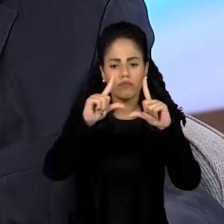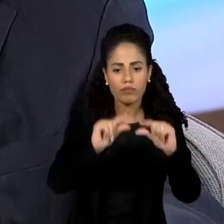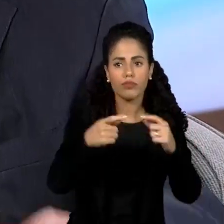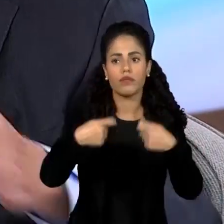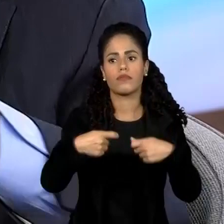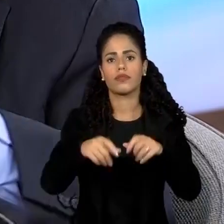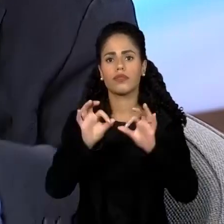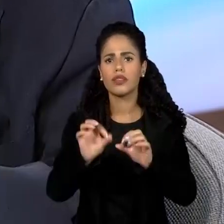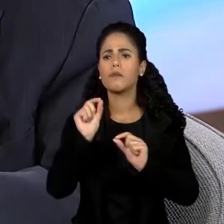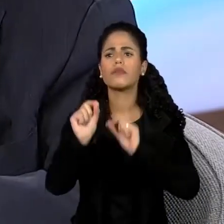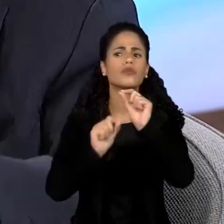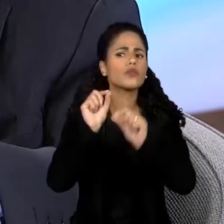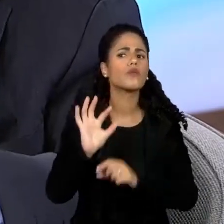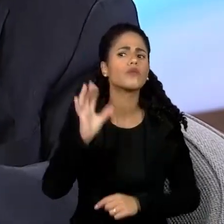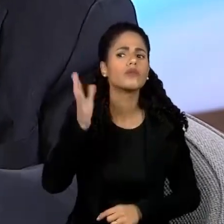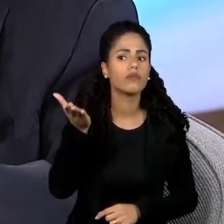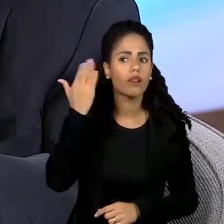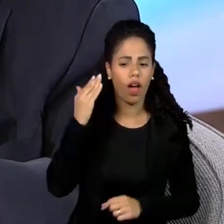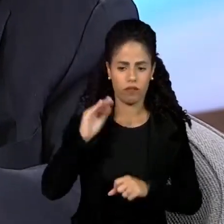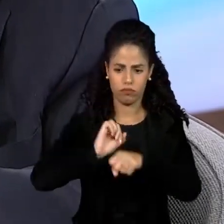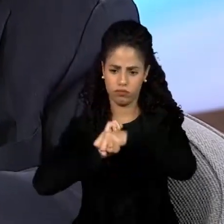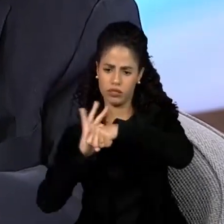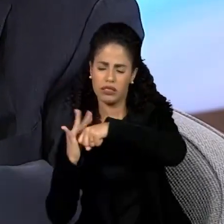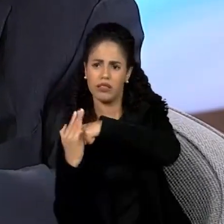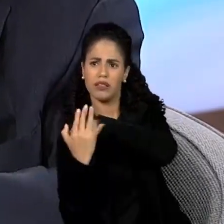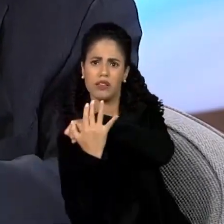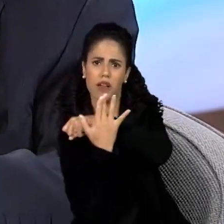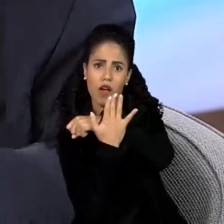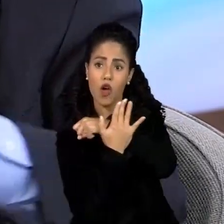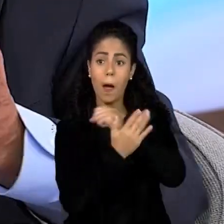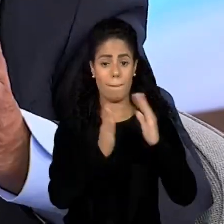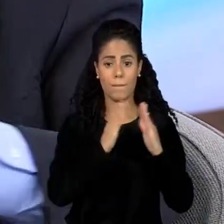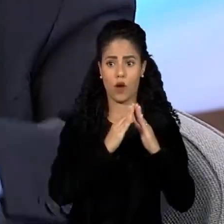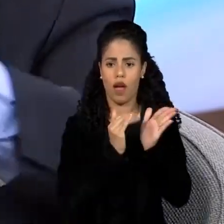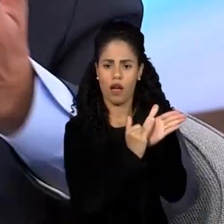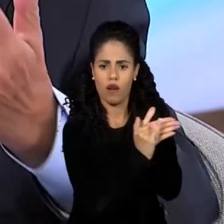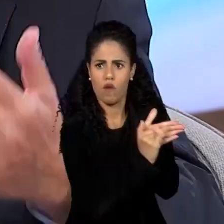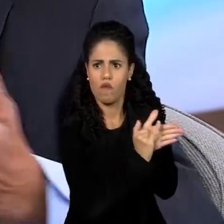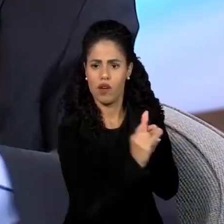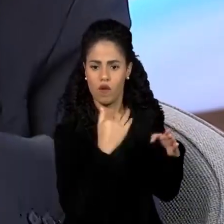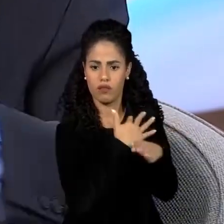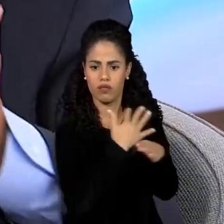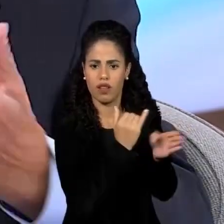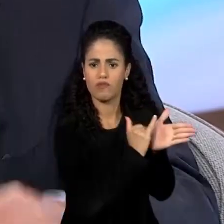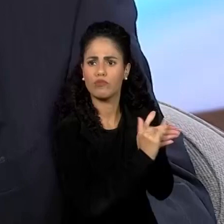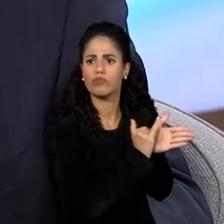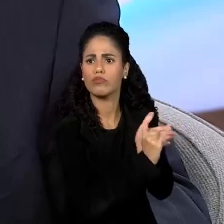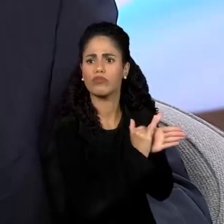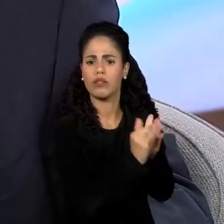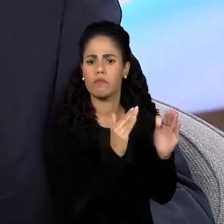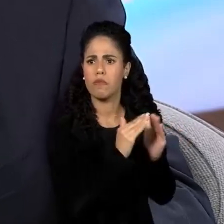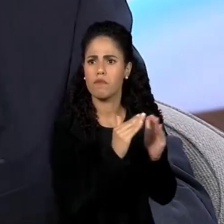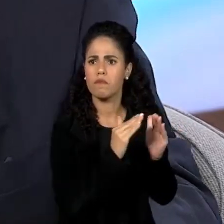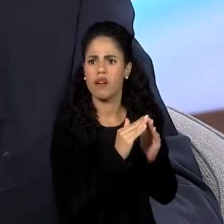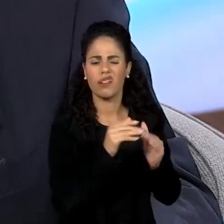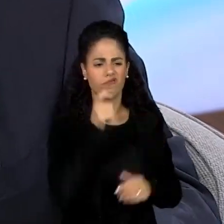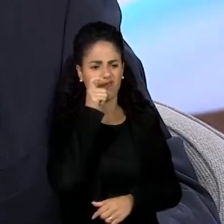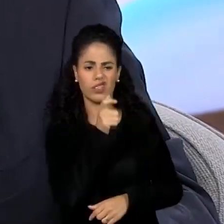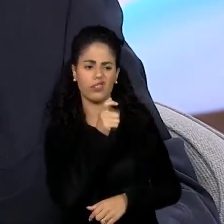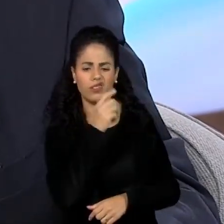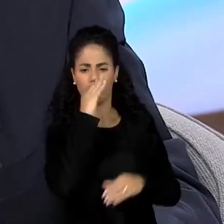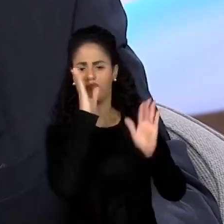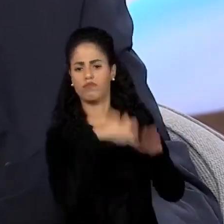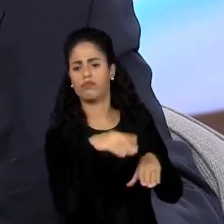happened? The pandemic meant that people living in New York was less interesting. You couldn't leave